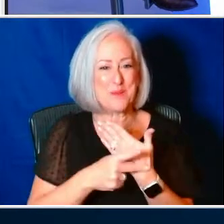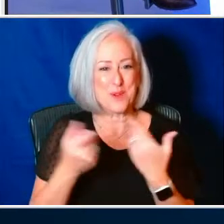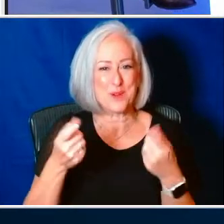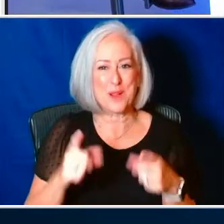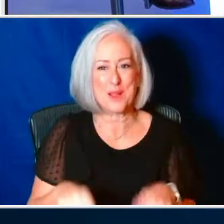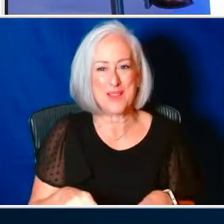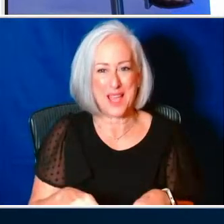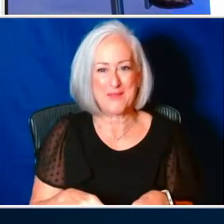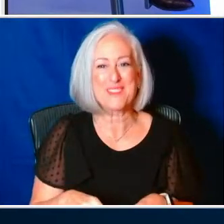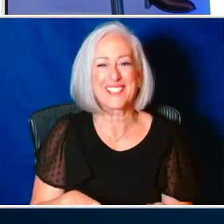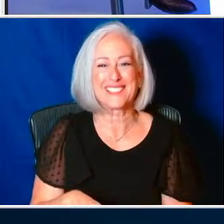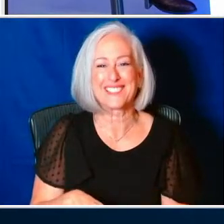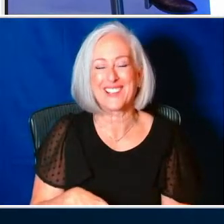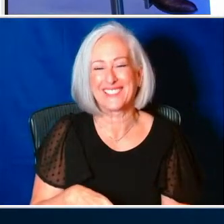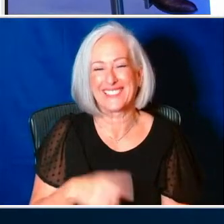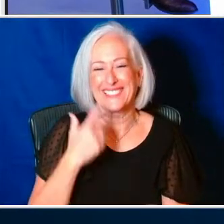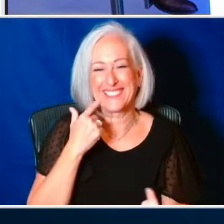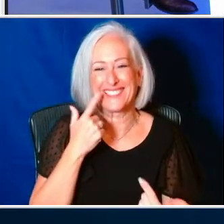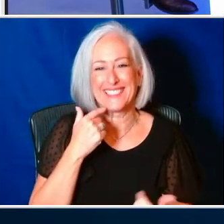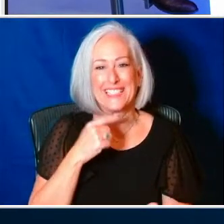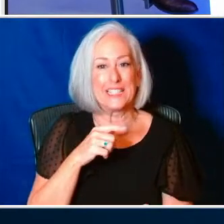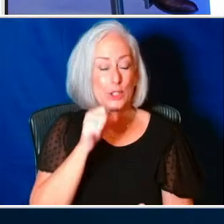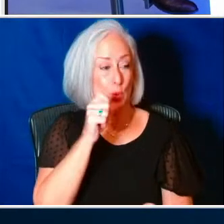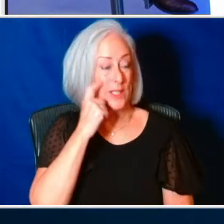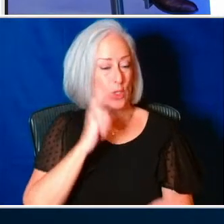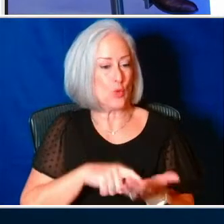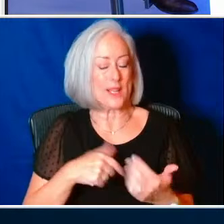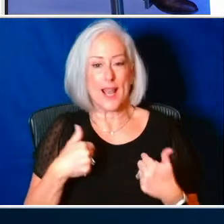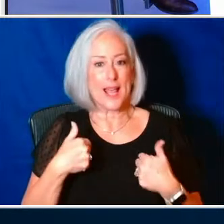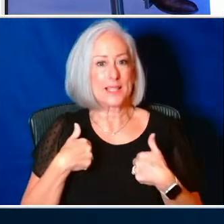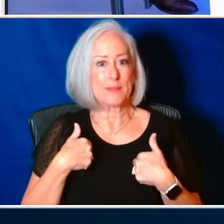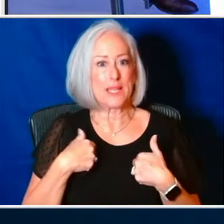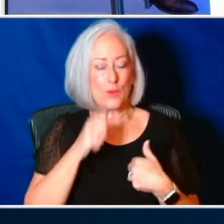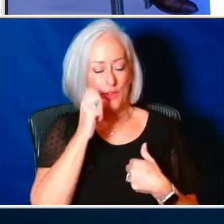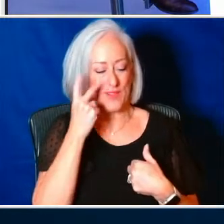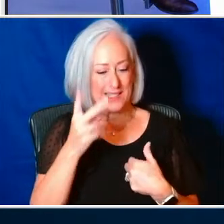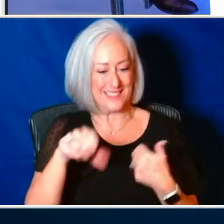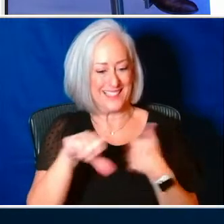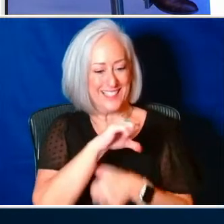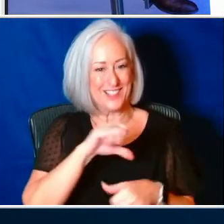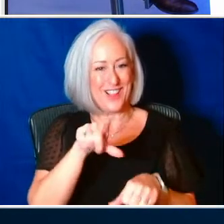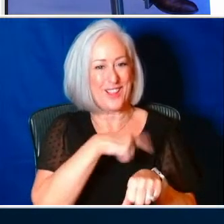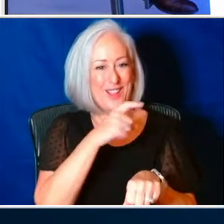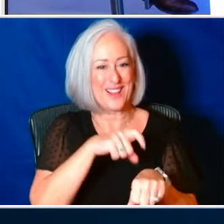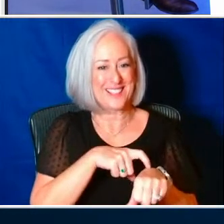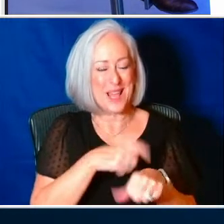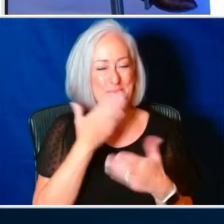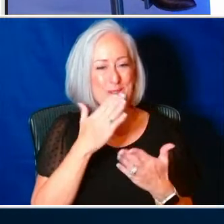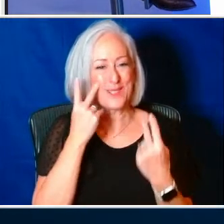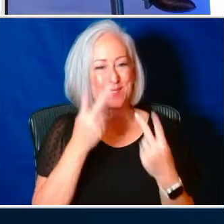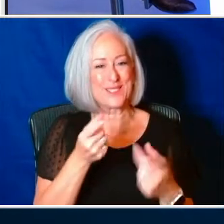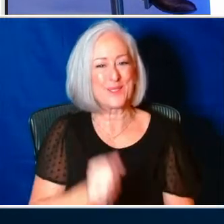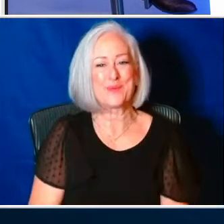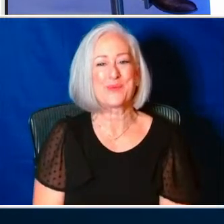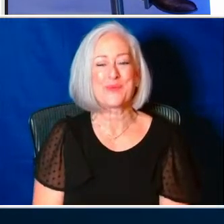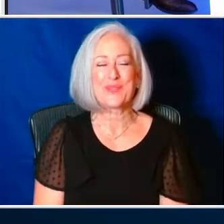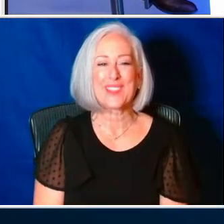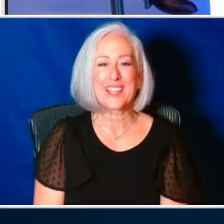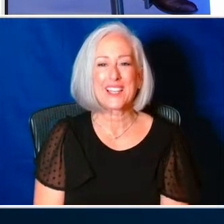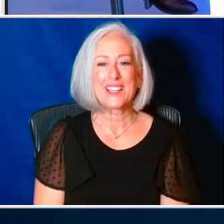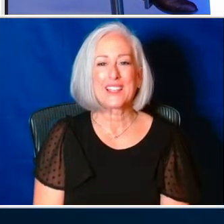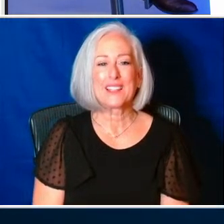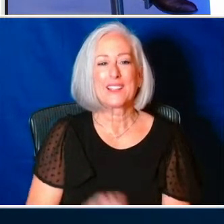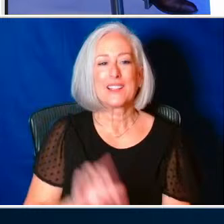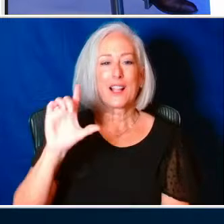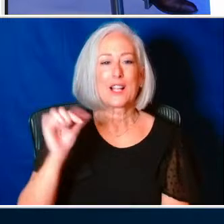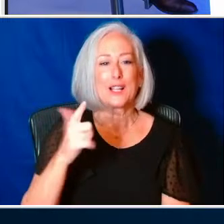that. I know, you barely recognized me, but it's because we haven't seen each other in a while, so good to see you. So, Logan wants to